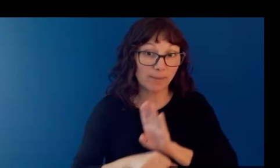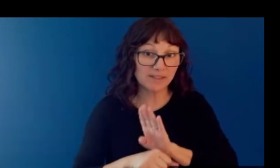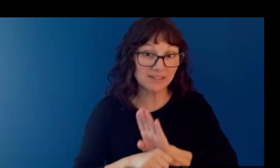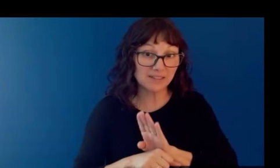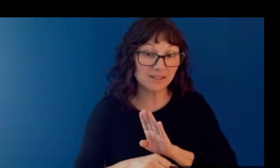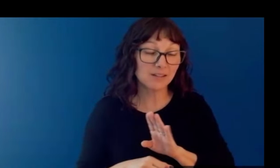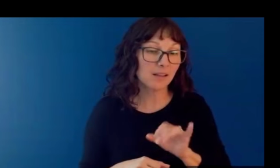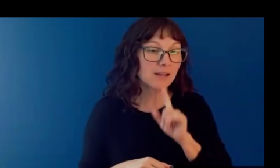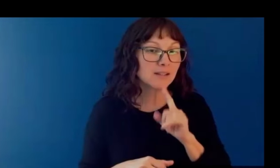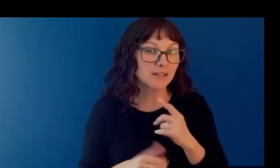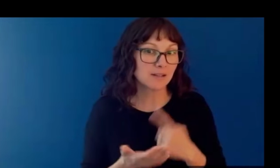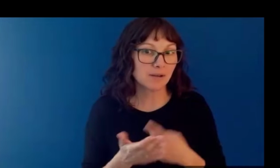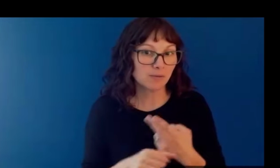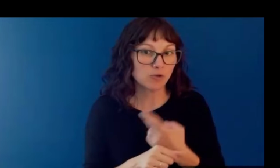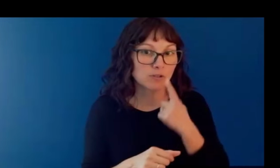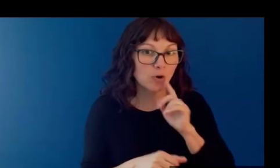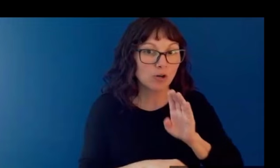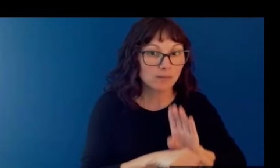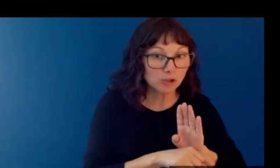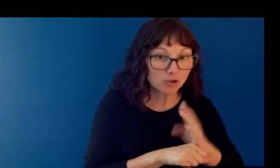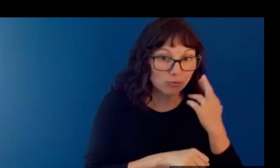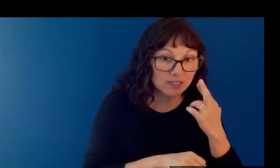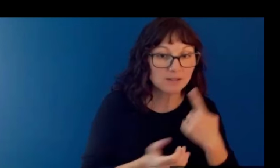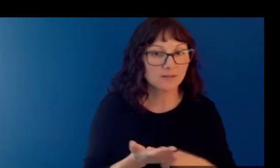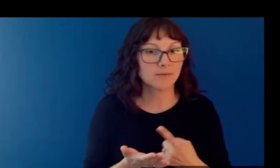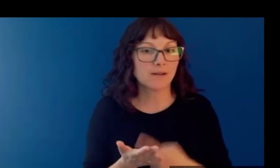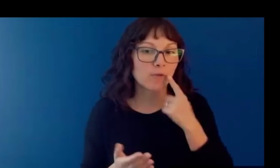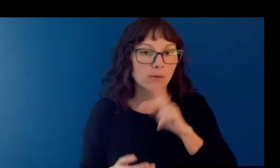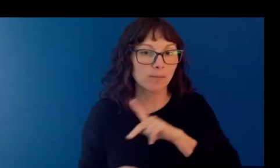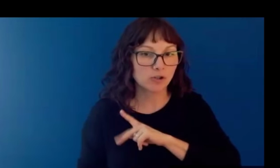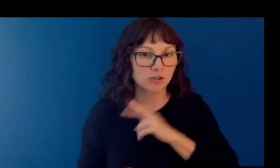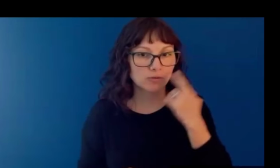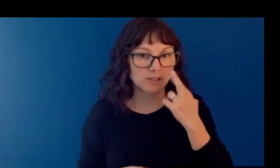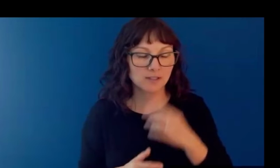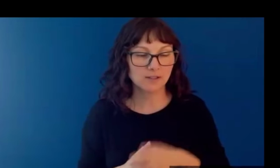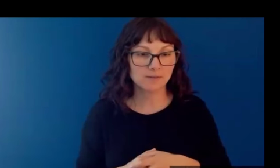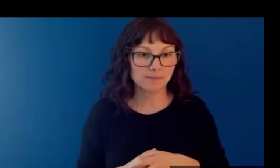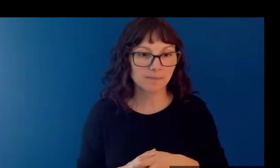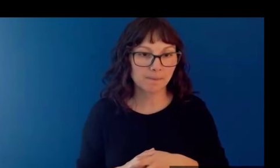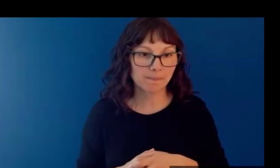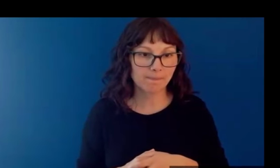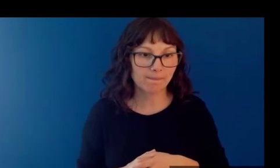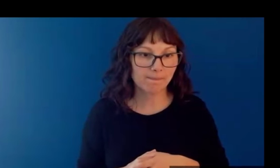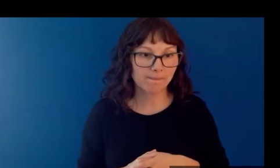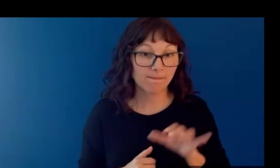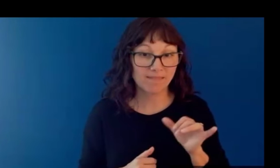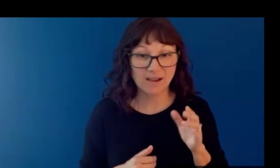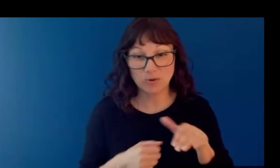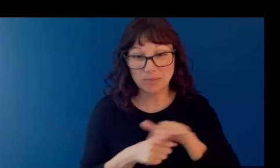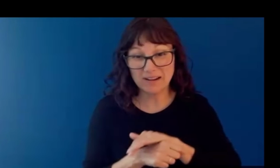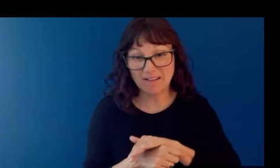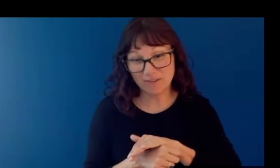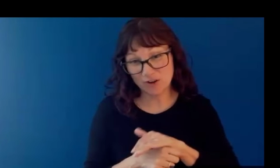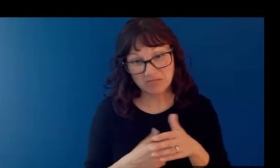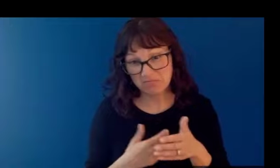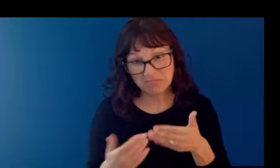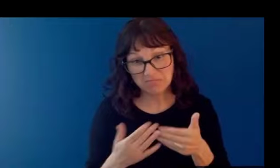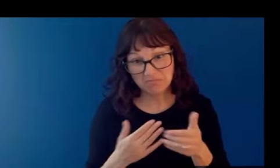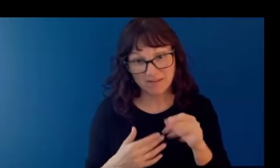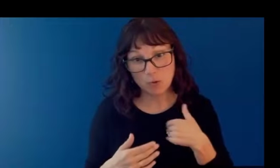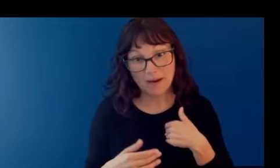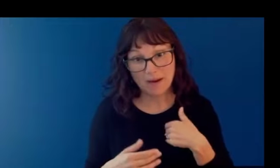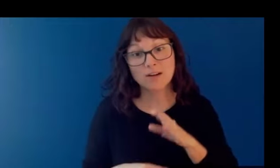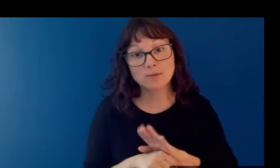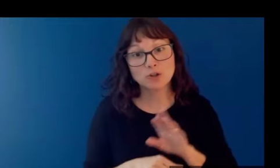it's used sometimes for commercial purposes and sometimes for personal. And it would be covered either way if you have a